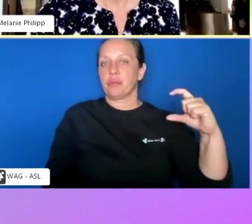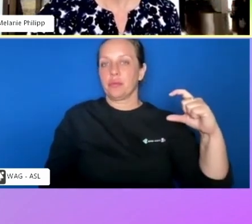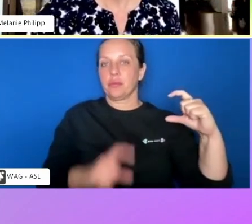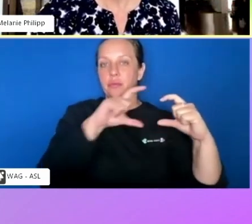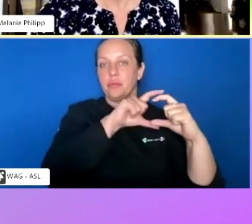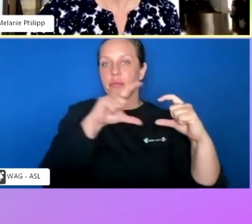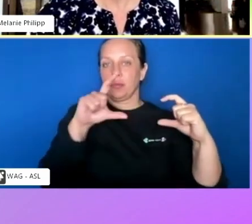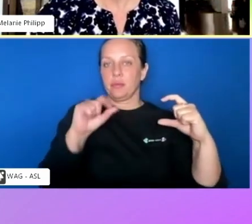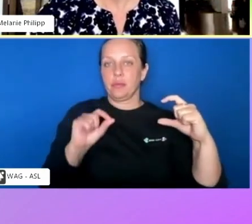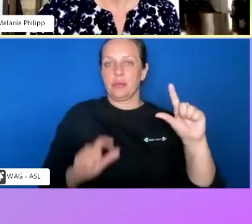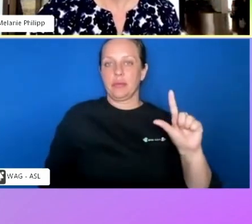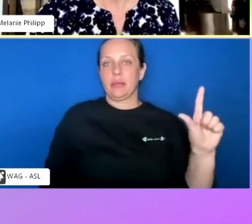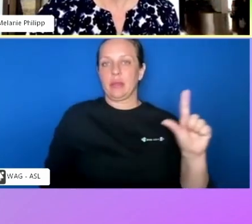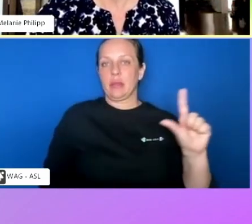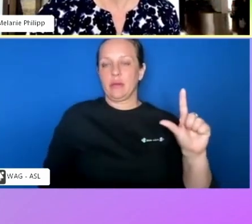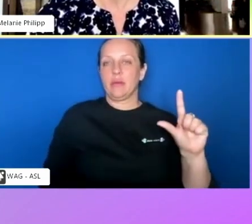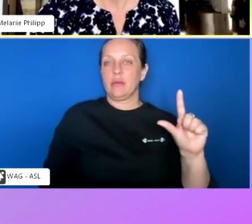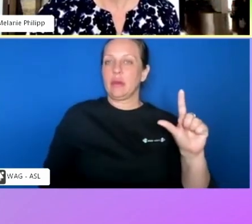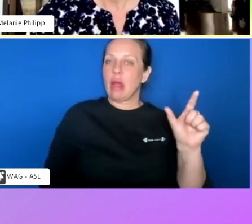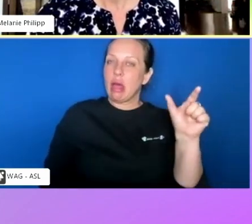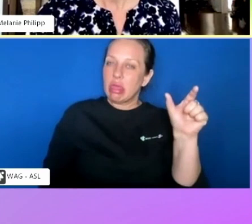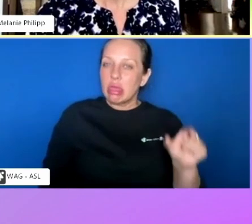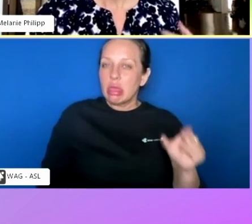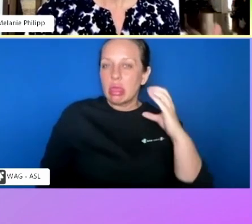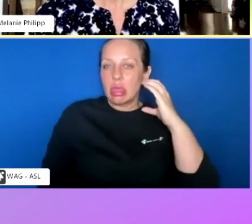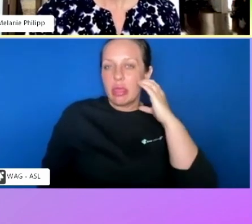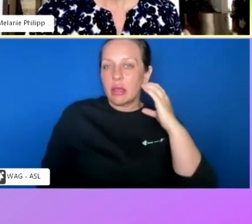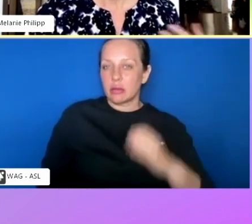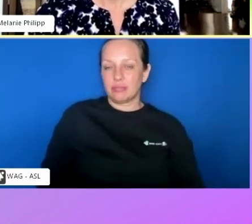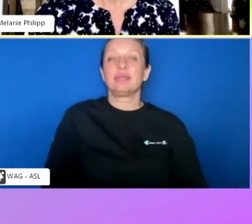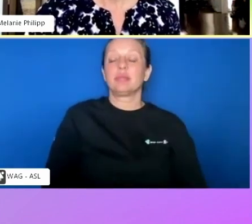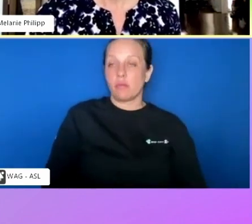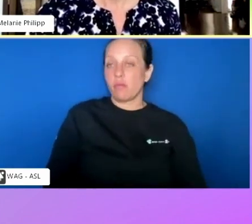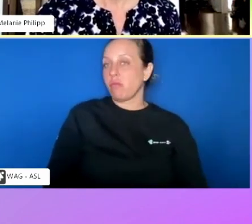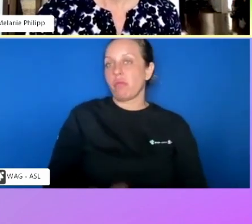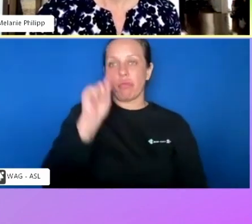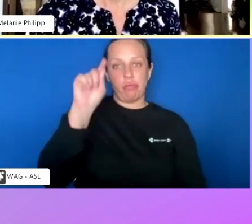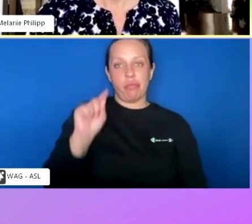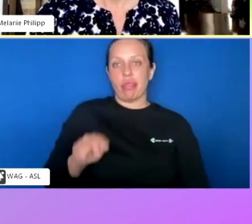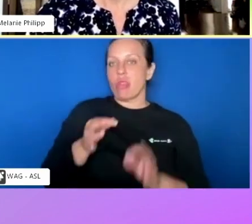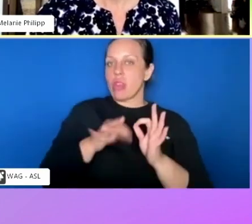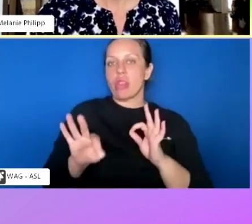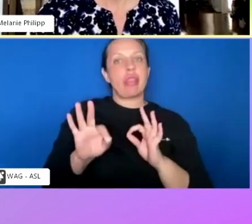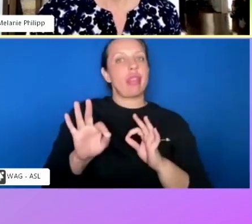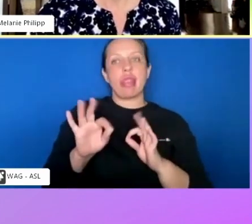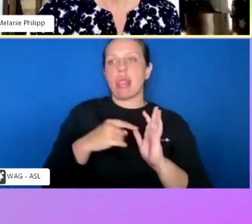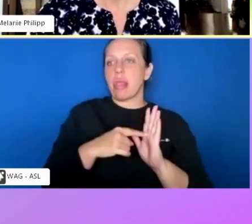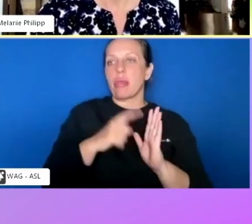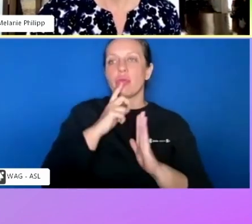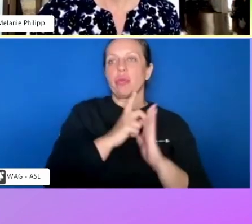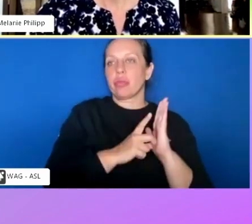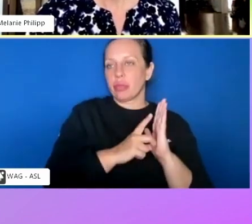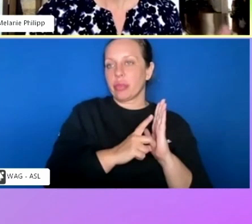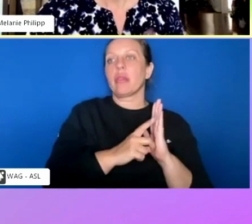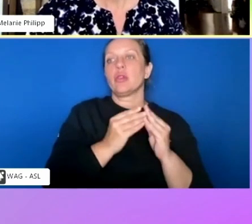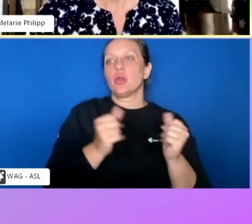way to the left side and is really thick. So all of these are simple examples of design solutions for focus